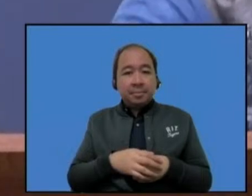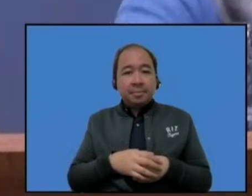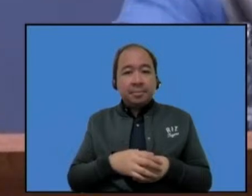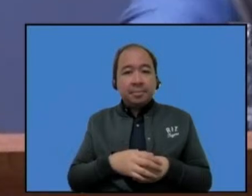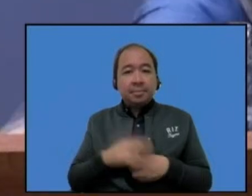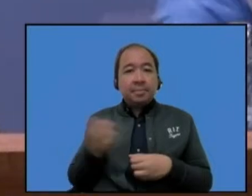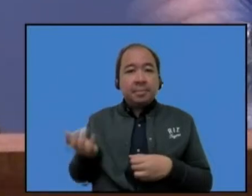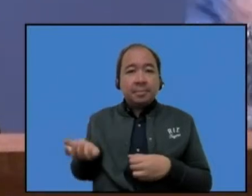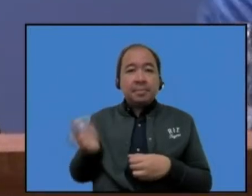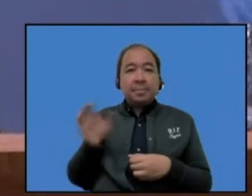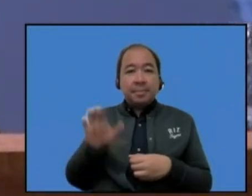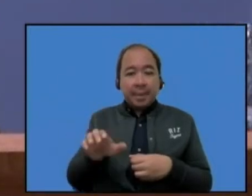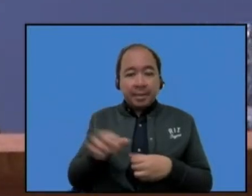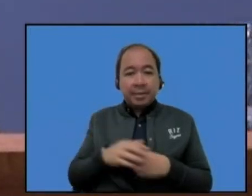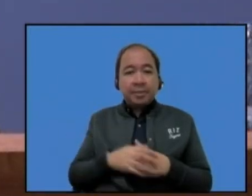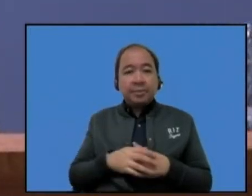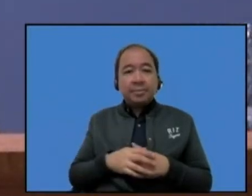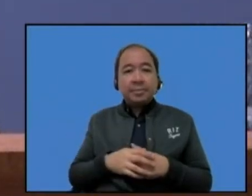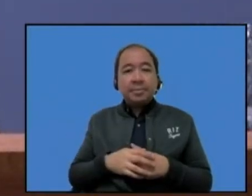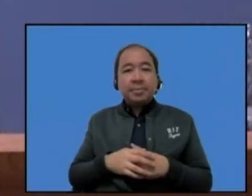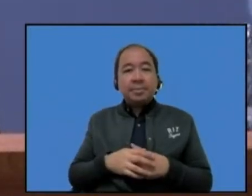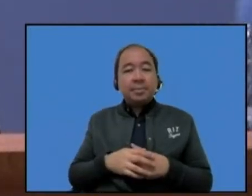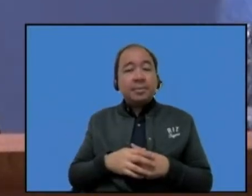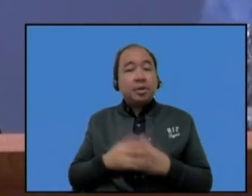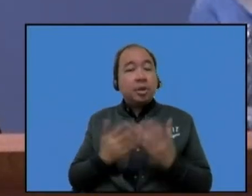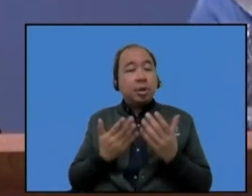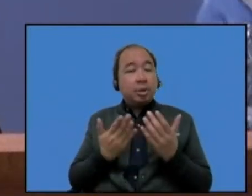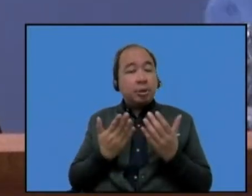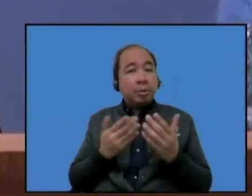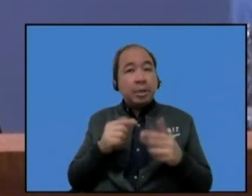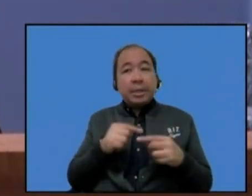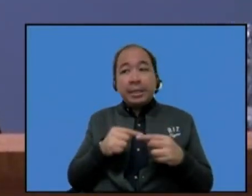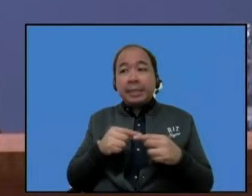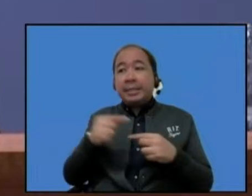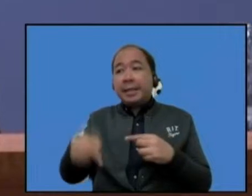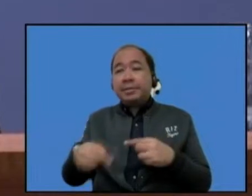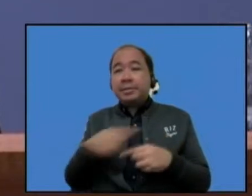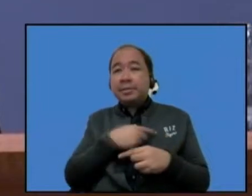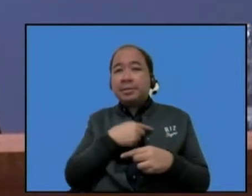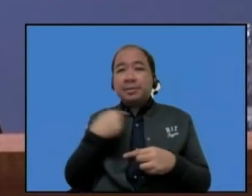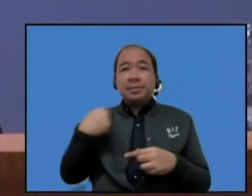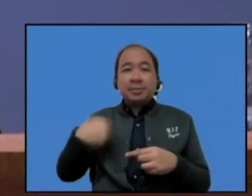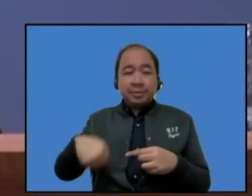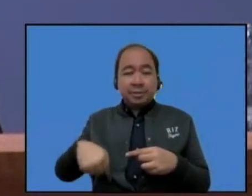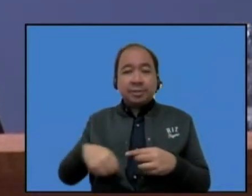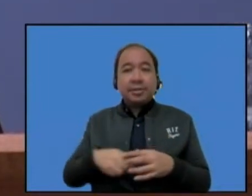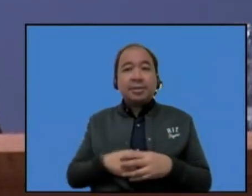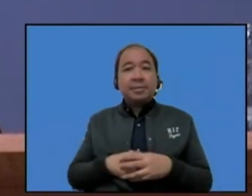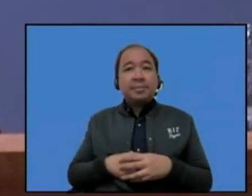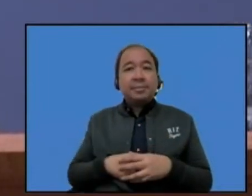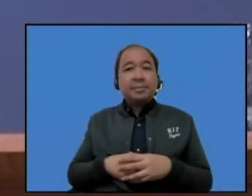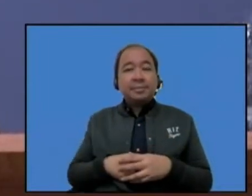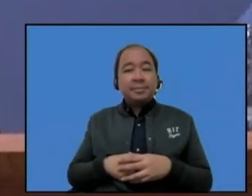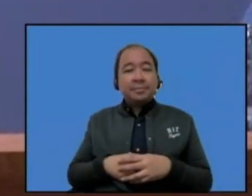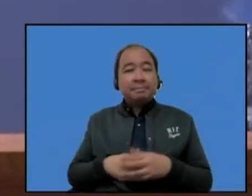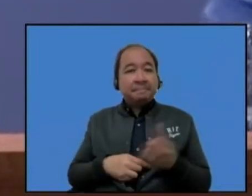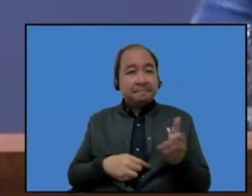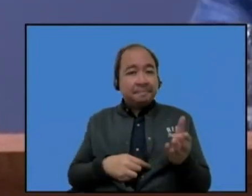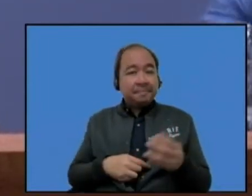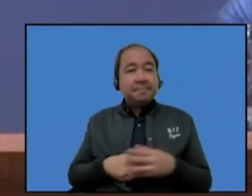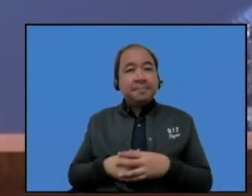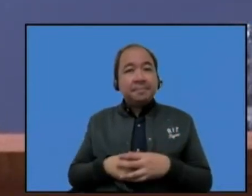Bangladesh to please take the floor, and followed by China. So please.